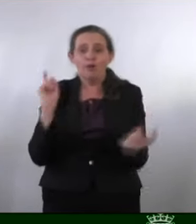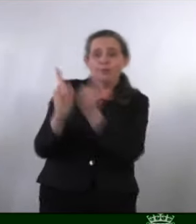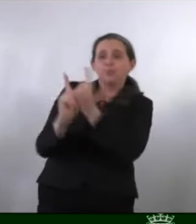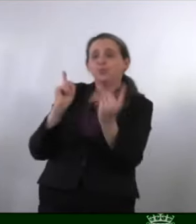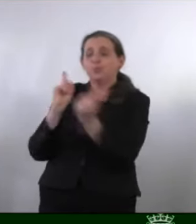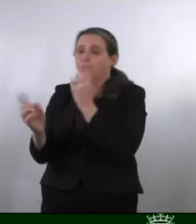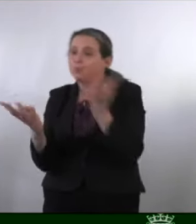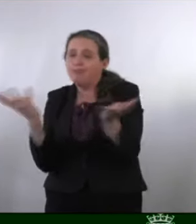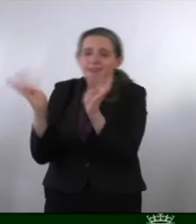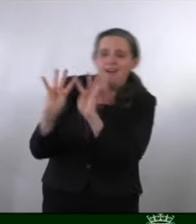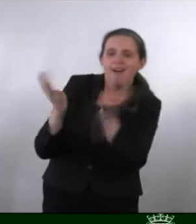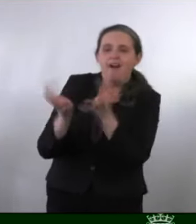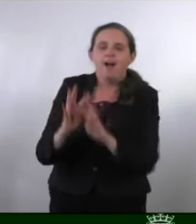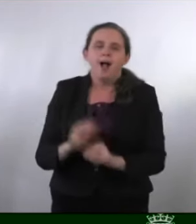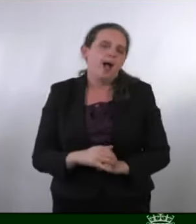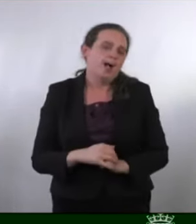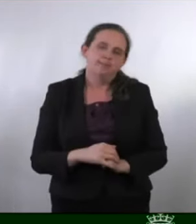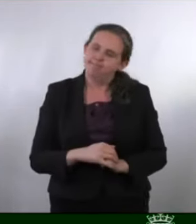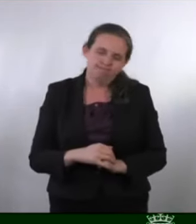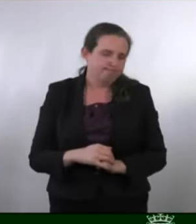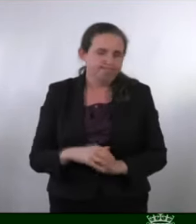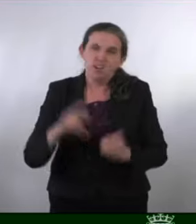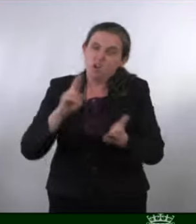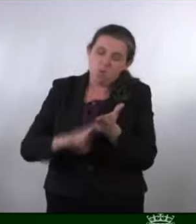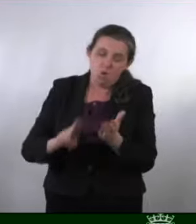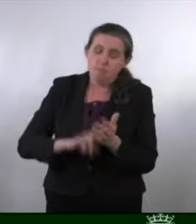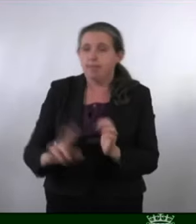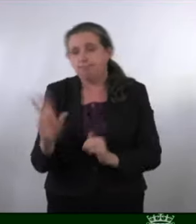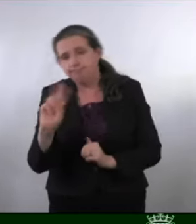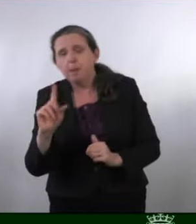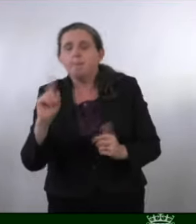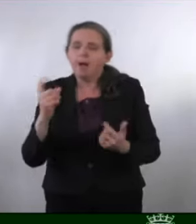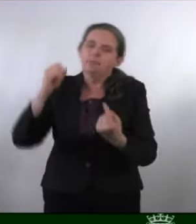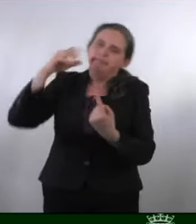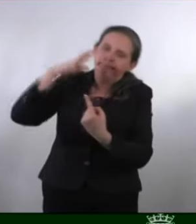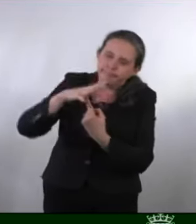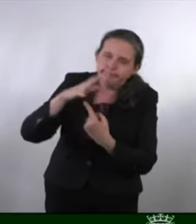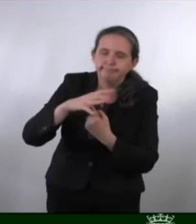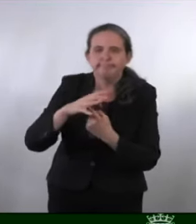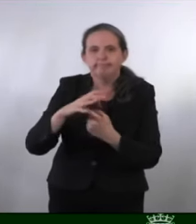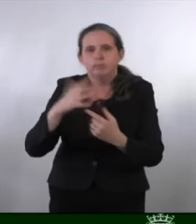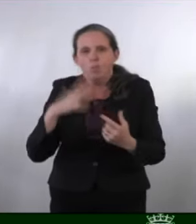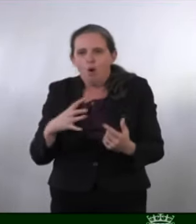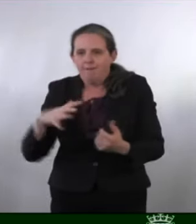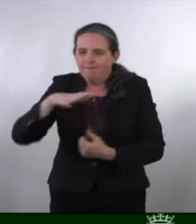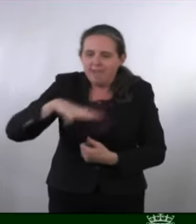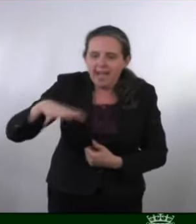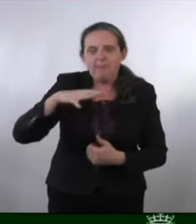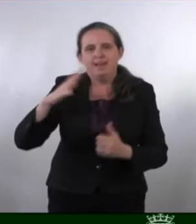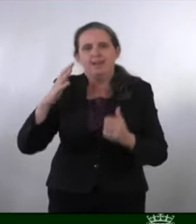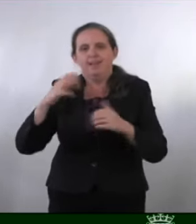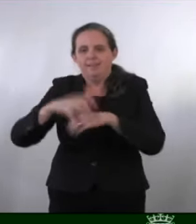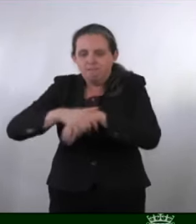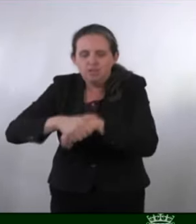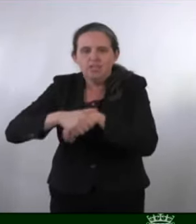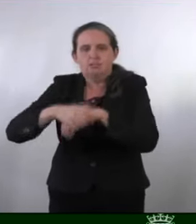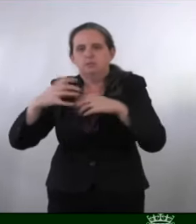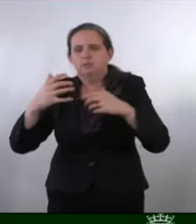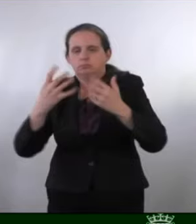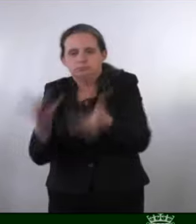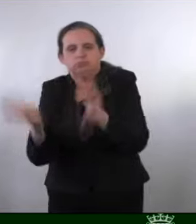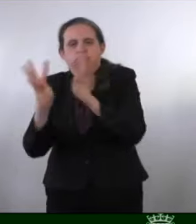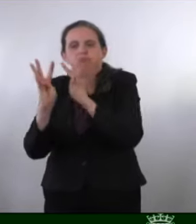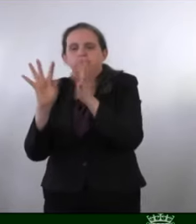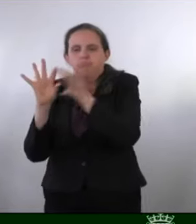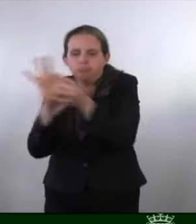period of adversity, time spent with loved ones is even more precious for people of all faiths and none. We